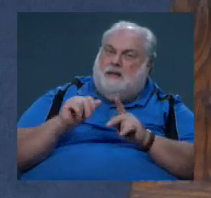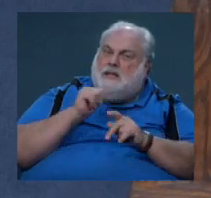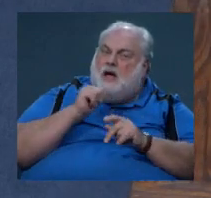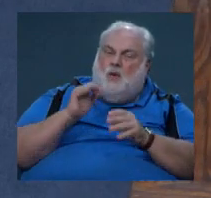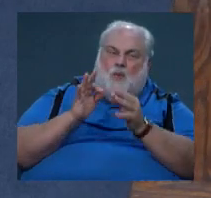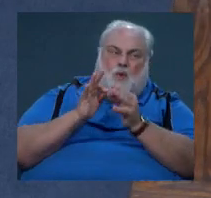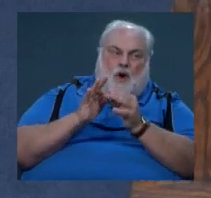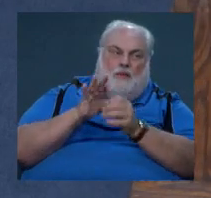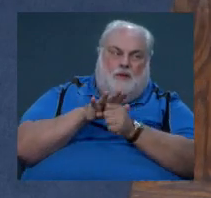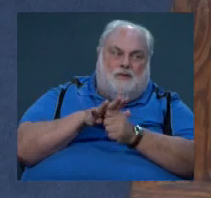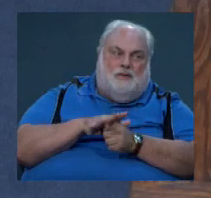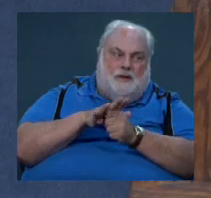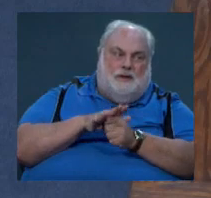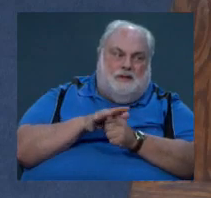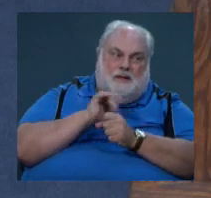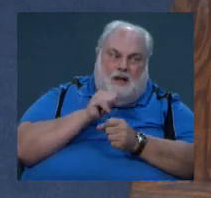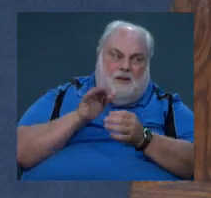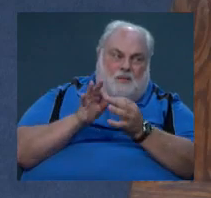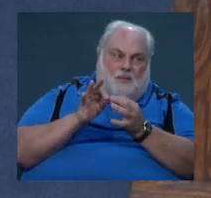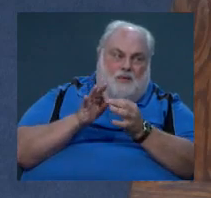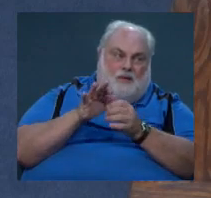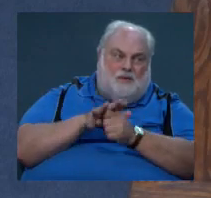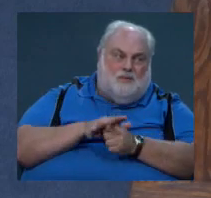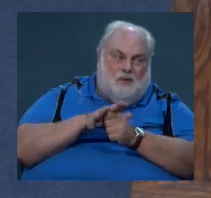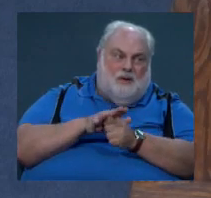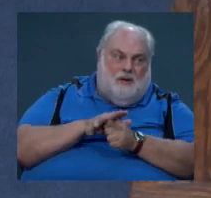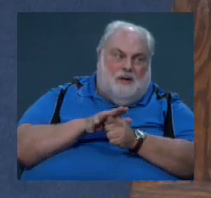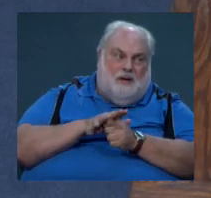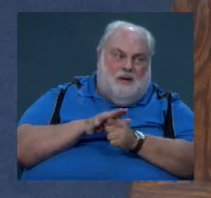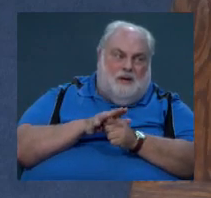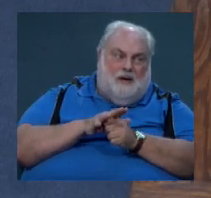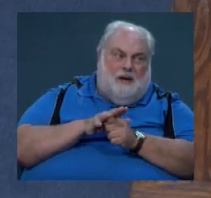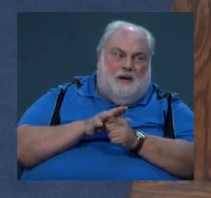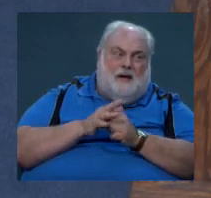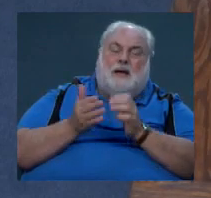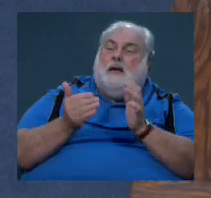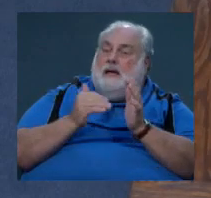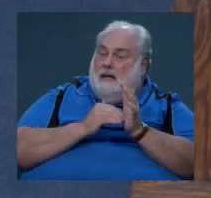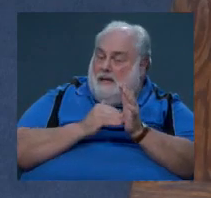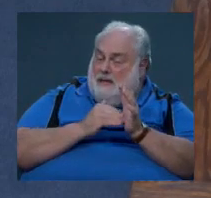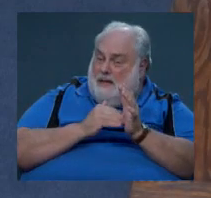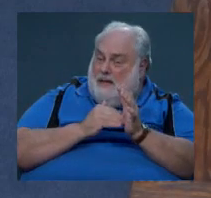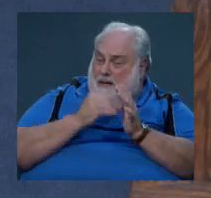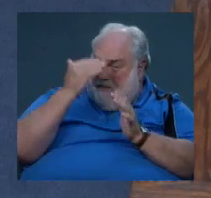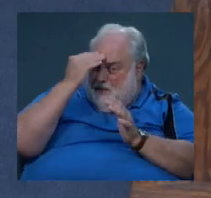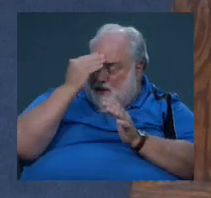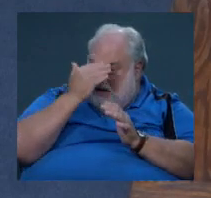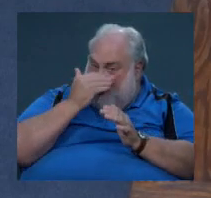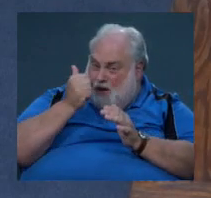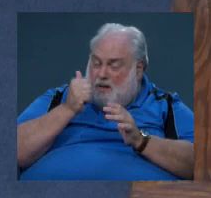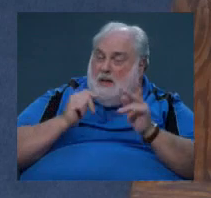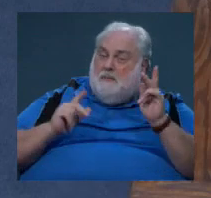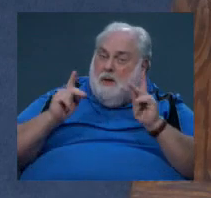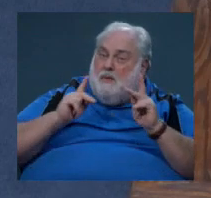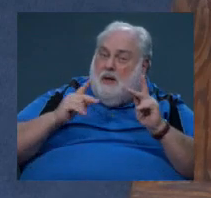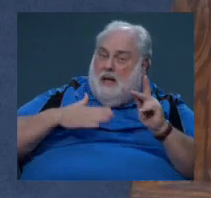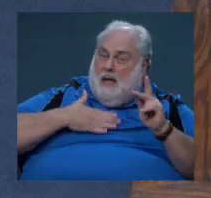stress. It really is not. But once again, like I say, because I know there are people